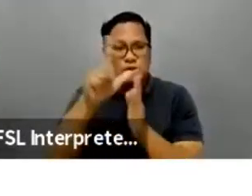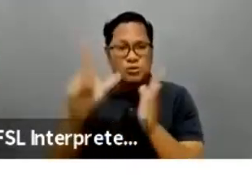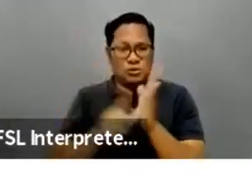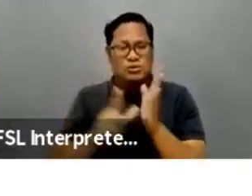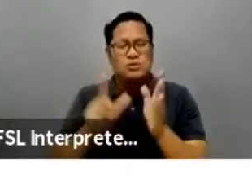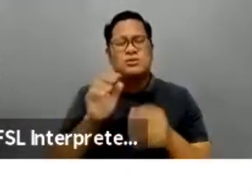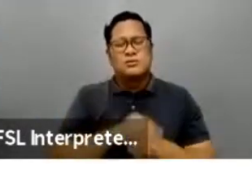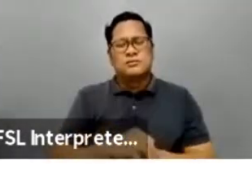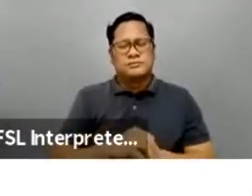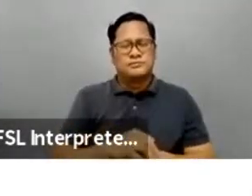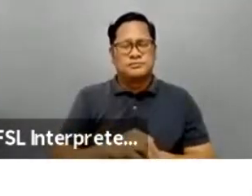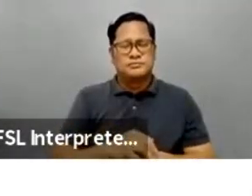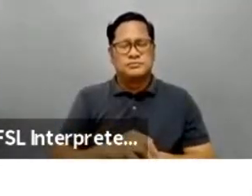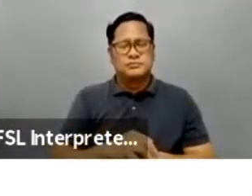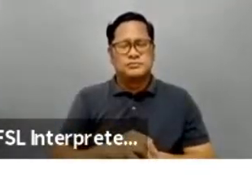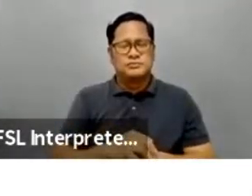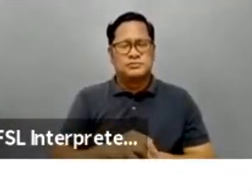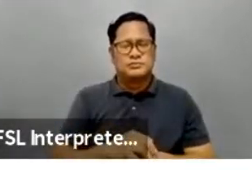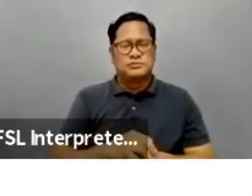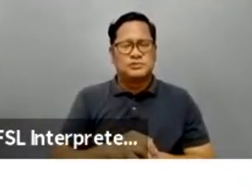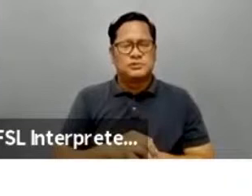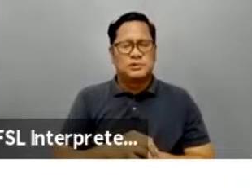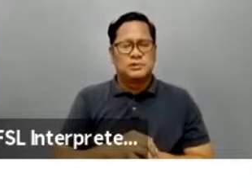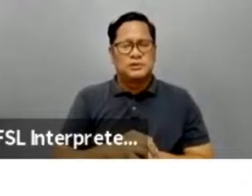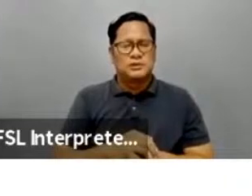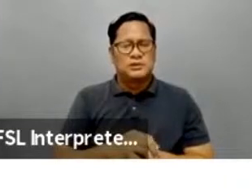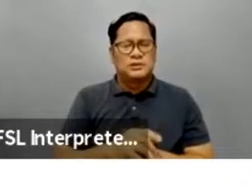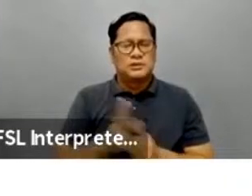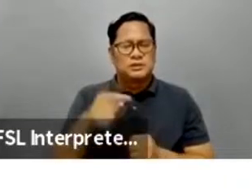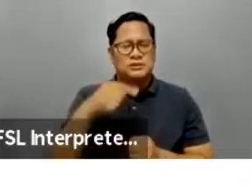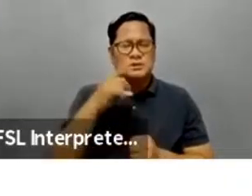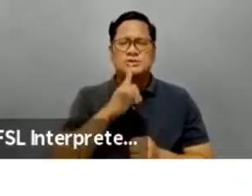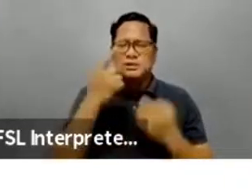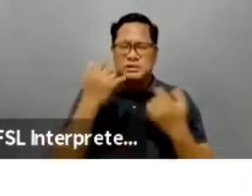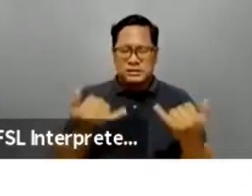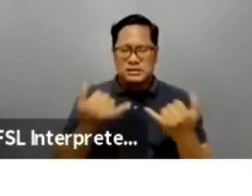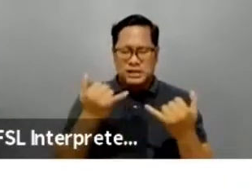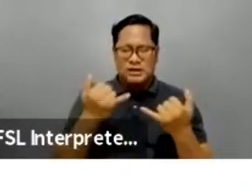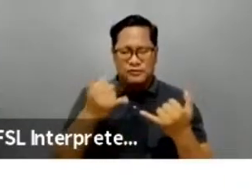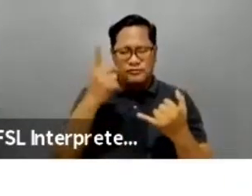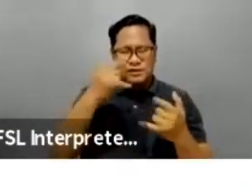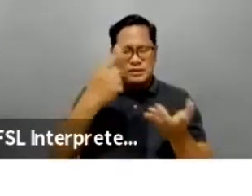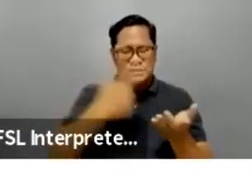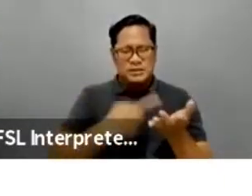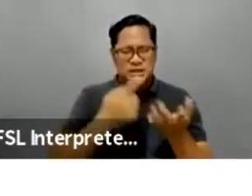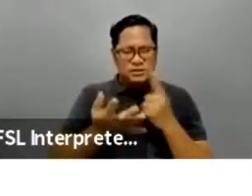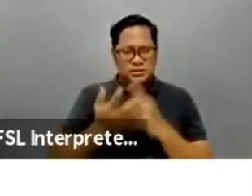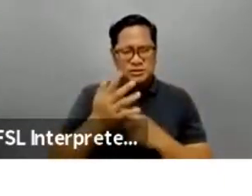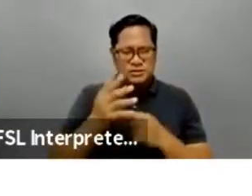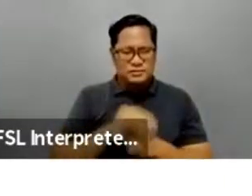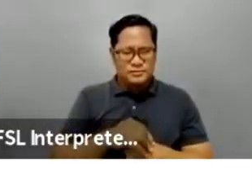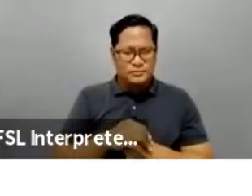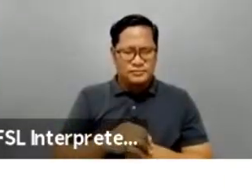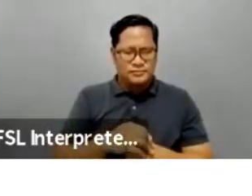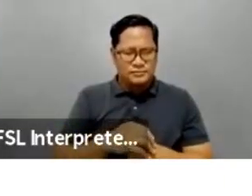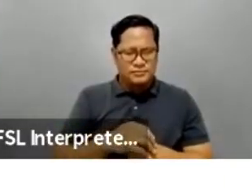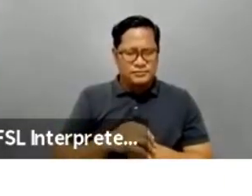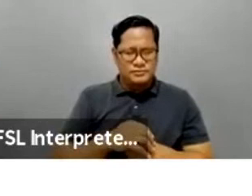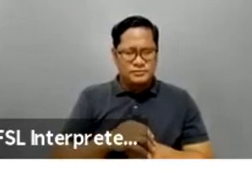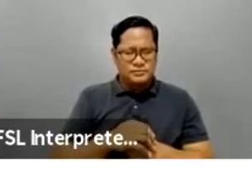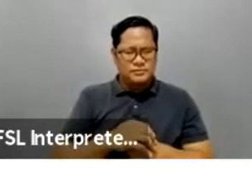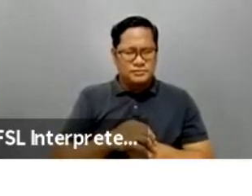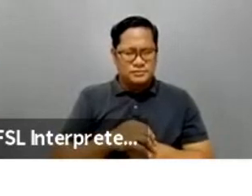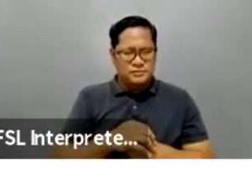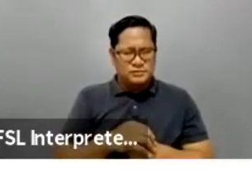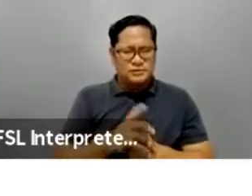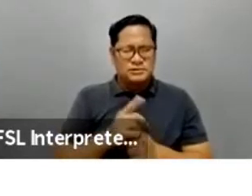And so let's just look at service delivery. Okay, ito lang muna for this discussion. And look at service delivery